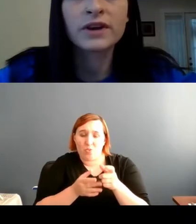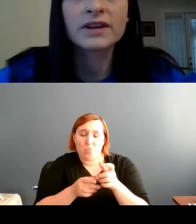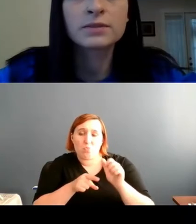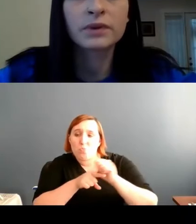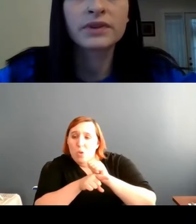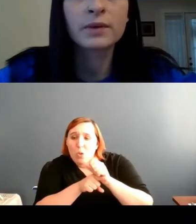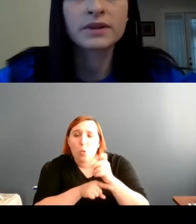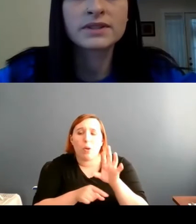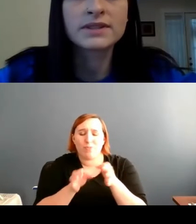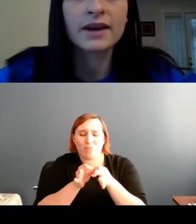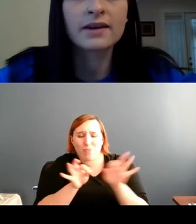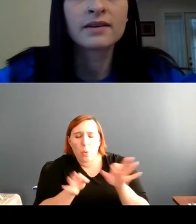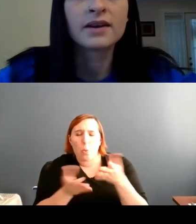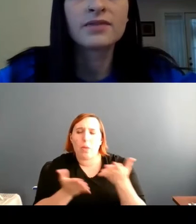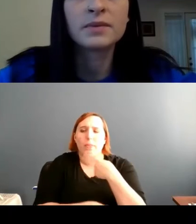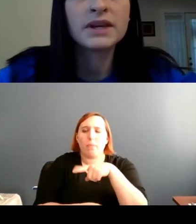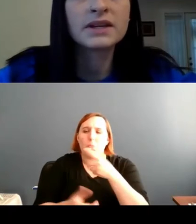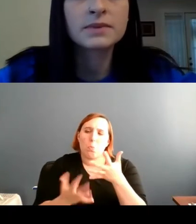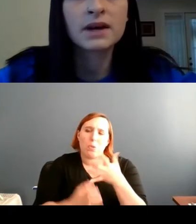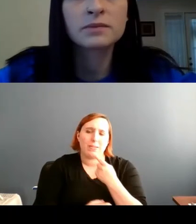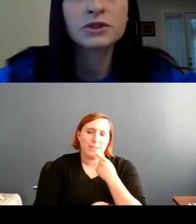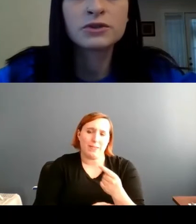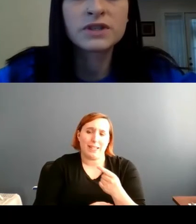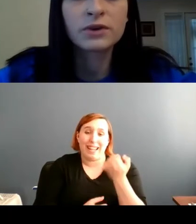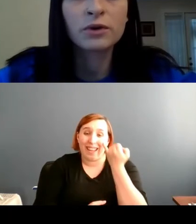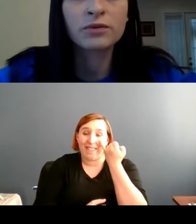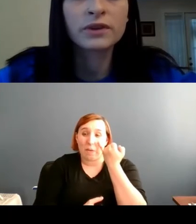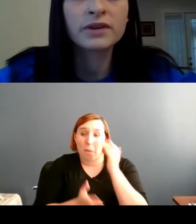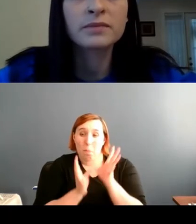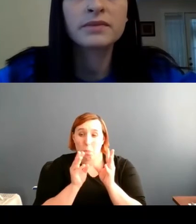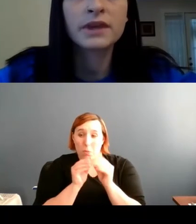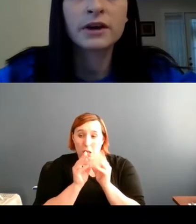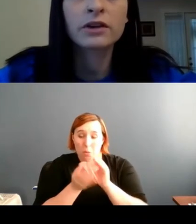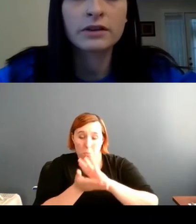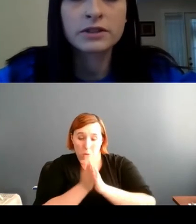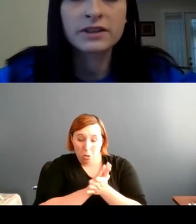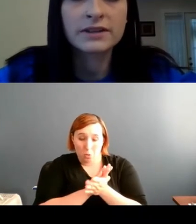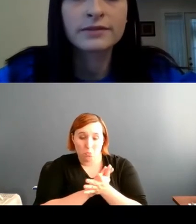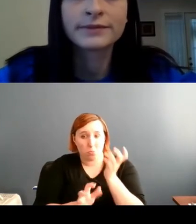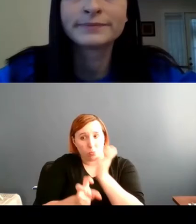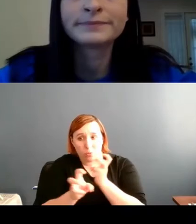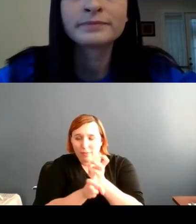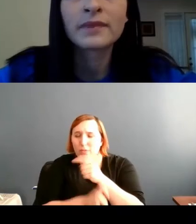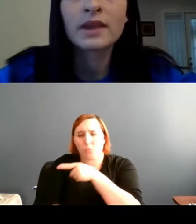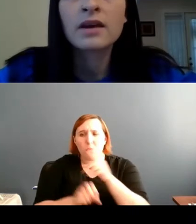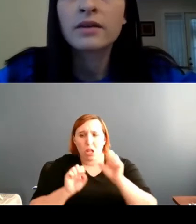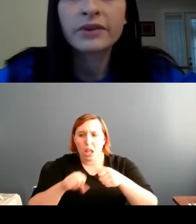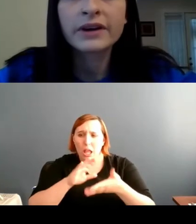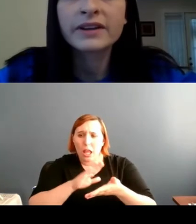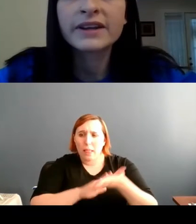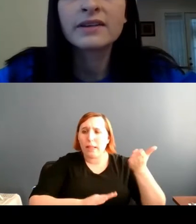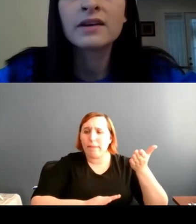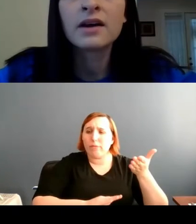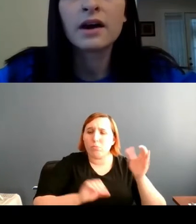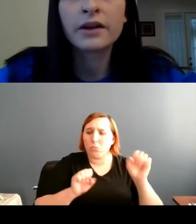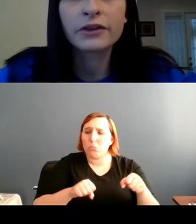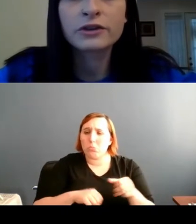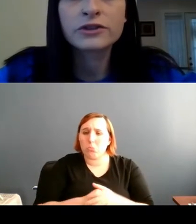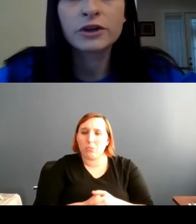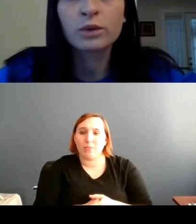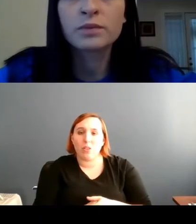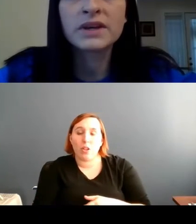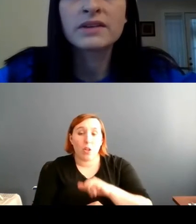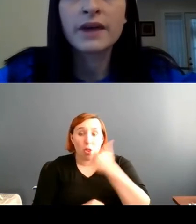or phrase what they want to say. If the meetings become too difficult for them, they are allowed to leave. And finally,